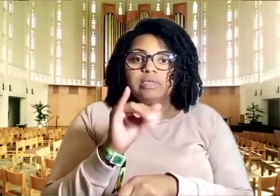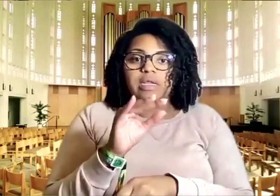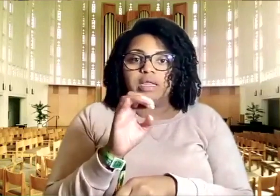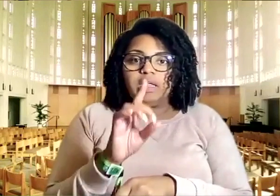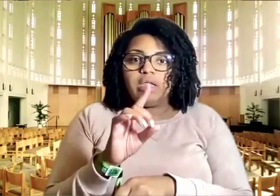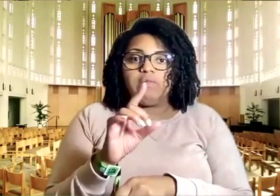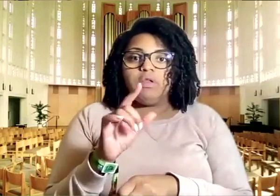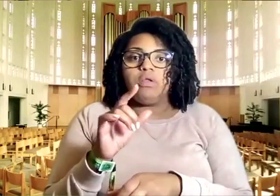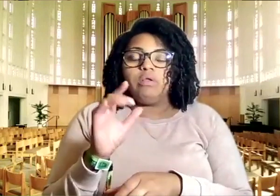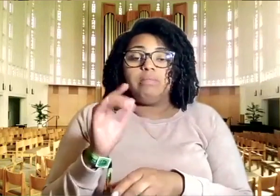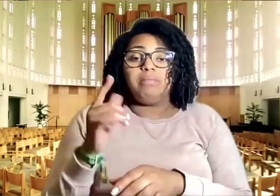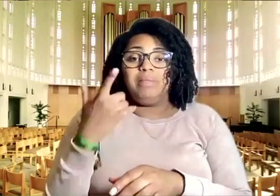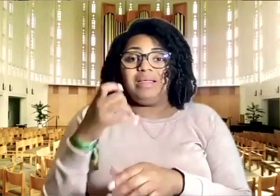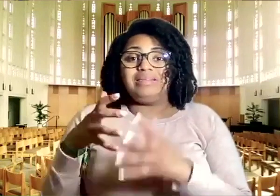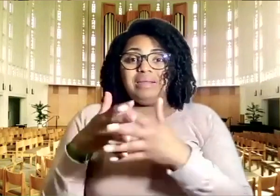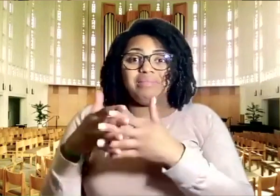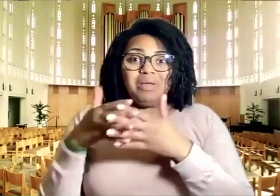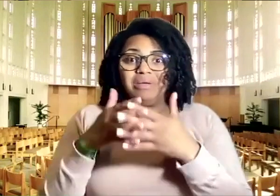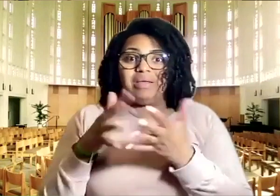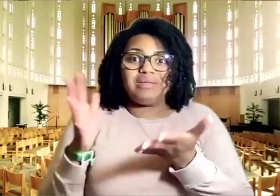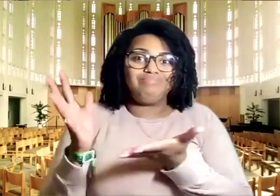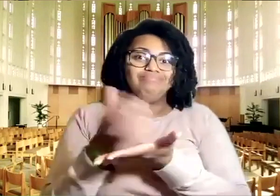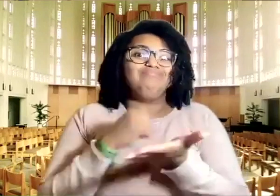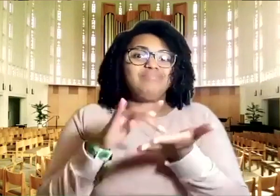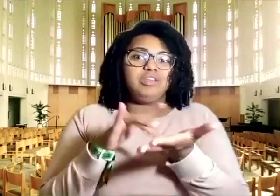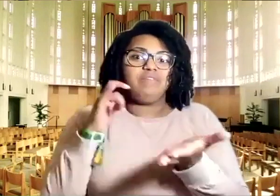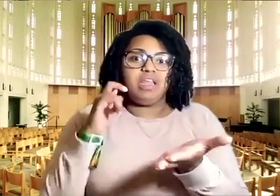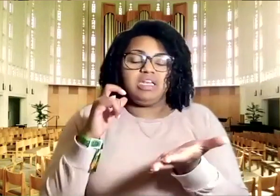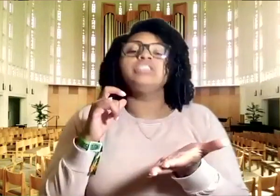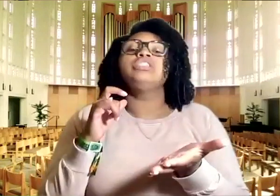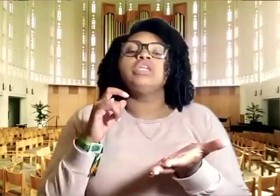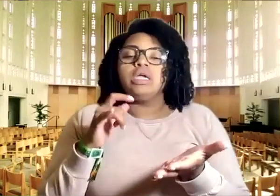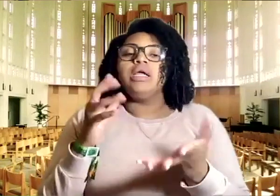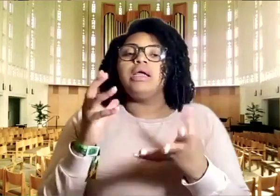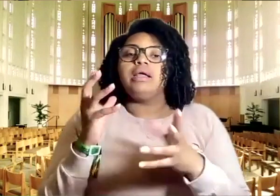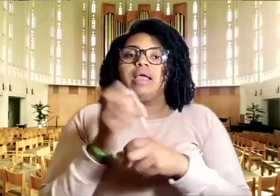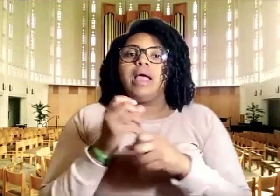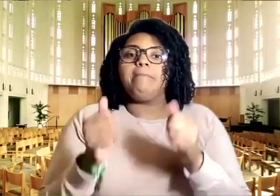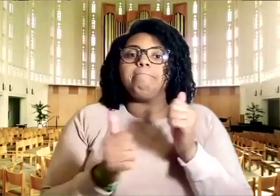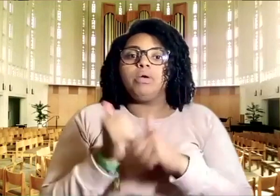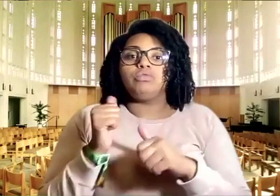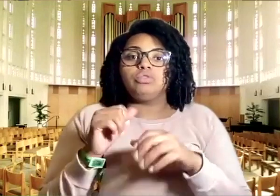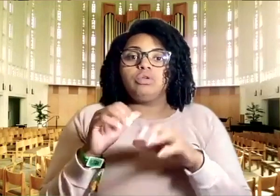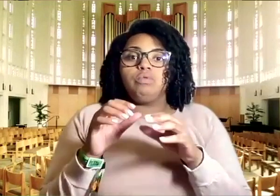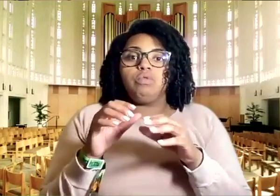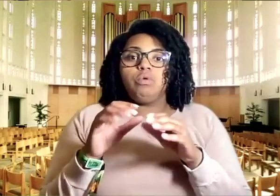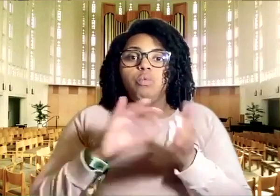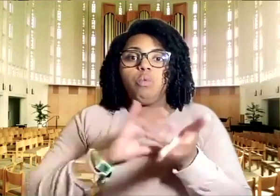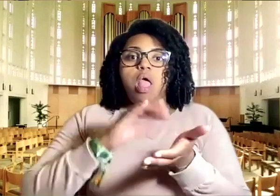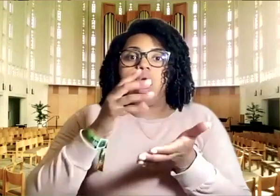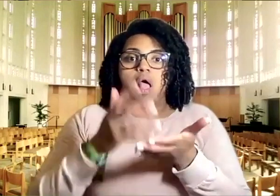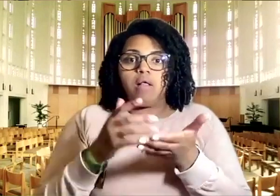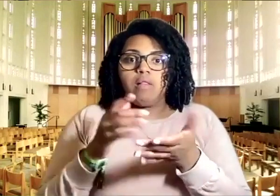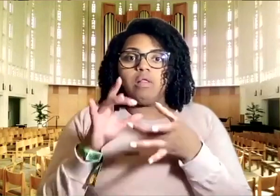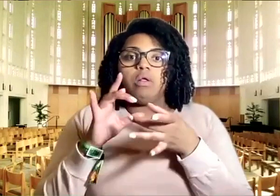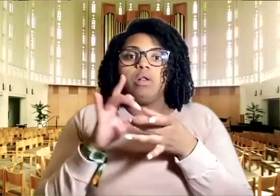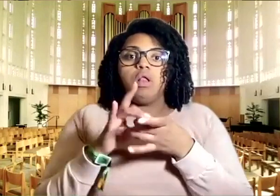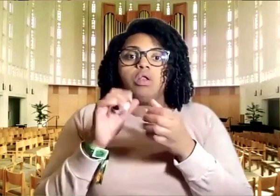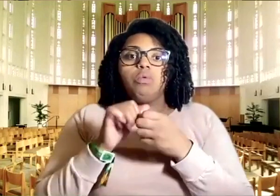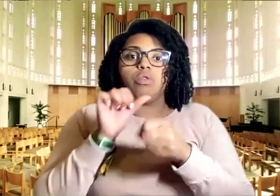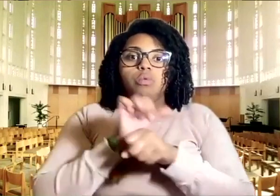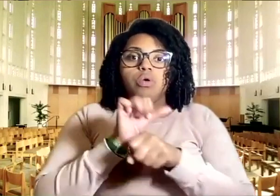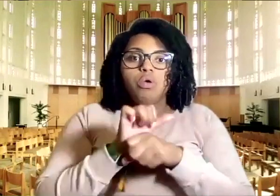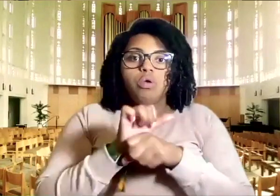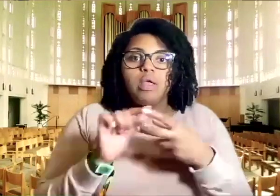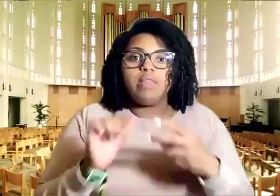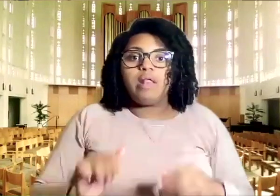country gained much of its wealth, as well as the work and the lives of other minoritized people